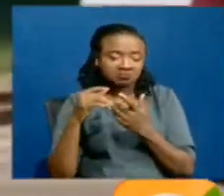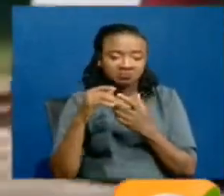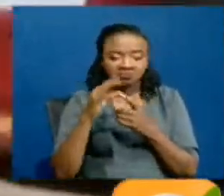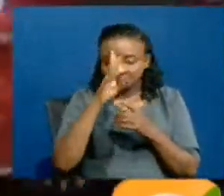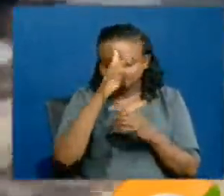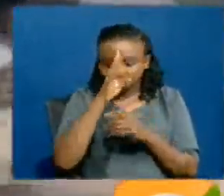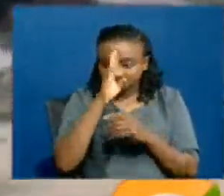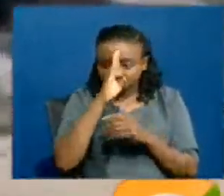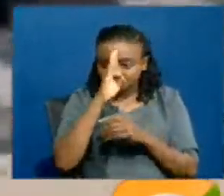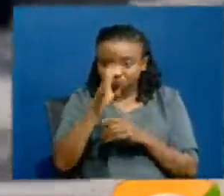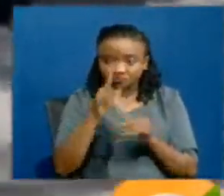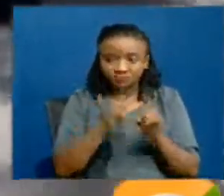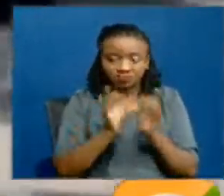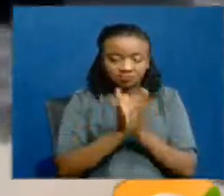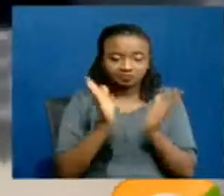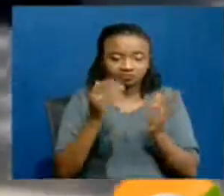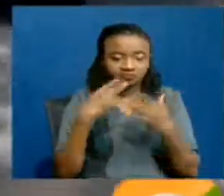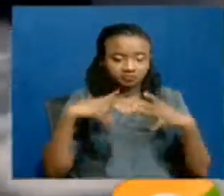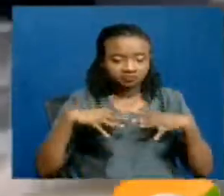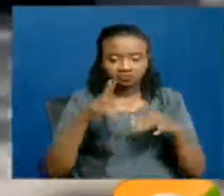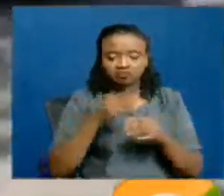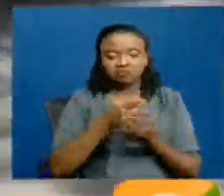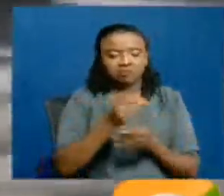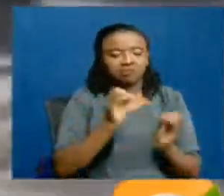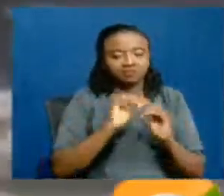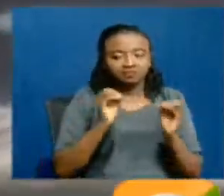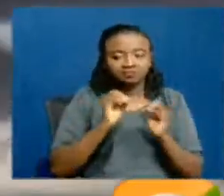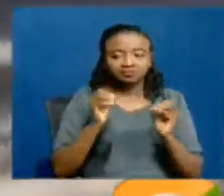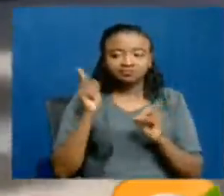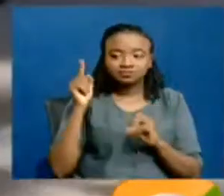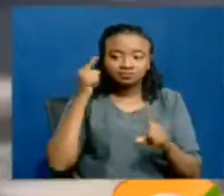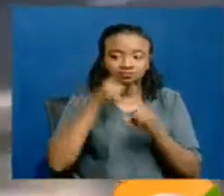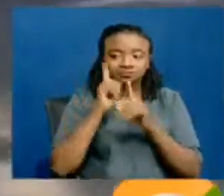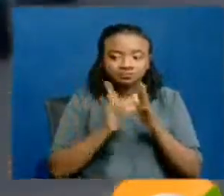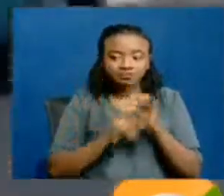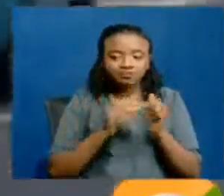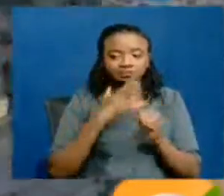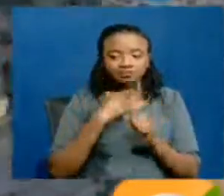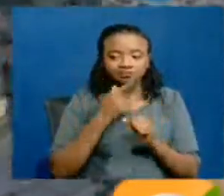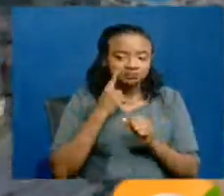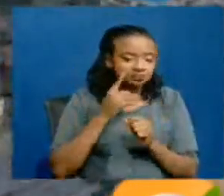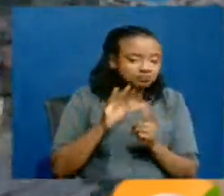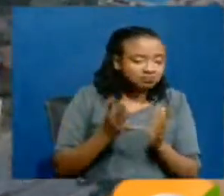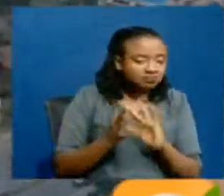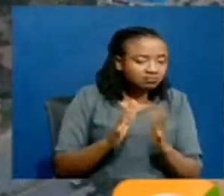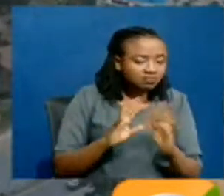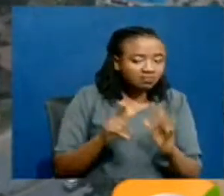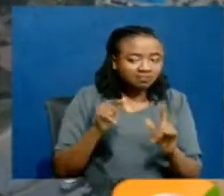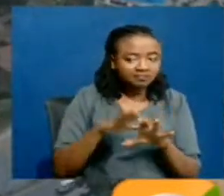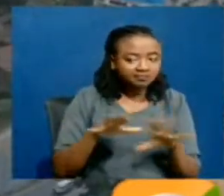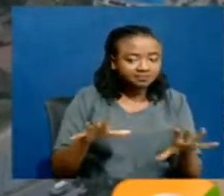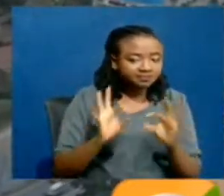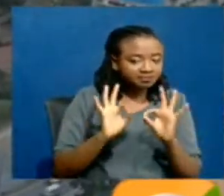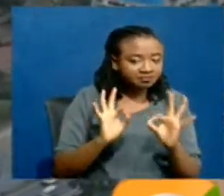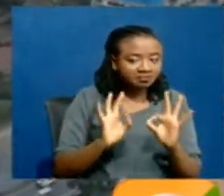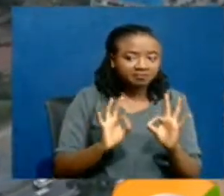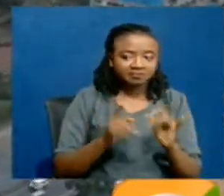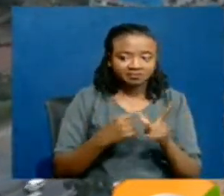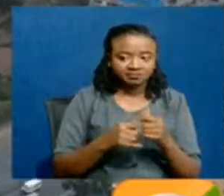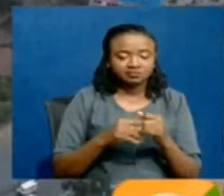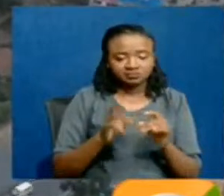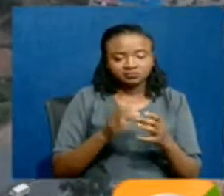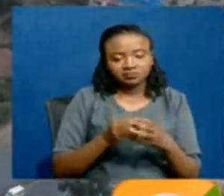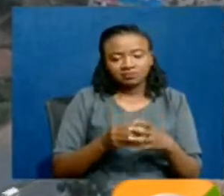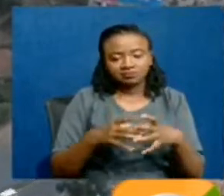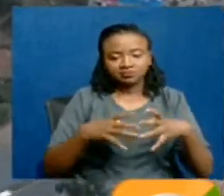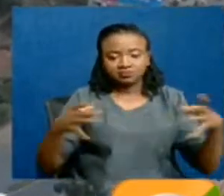This pilot phase is expected to gauge market reception before a possible expansion. The company says it's settled on the country